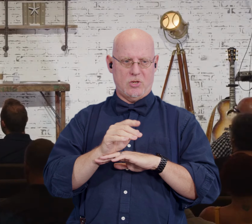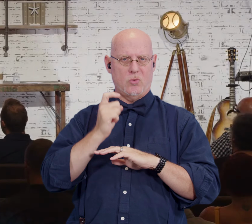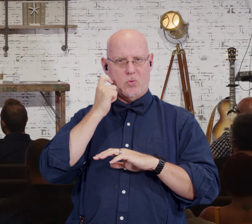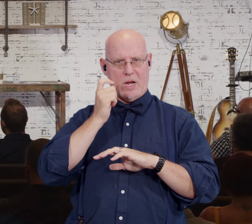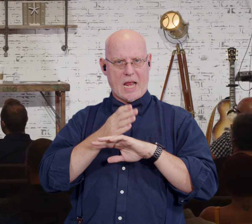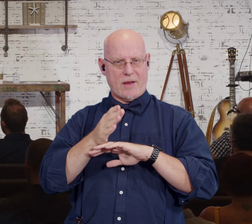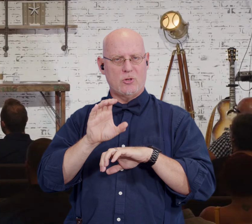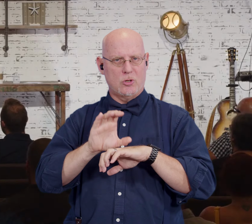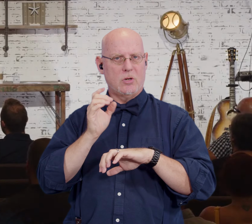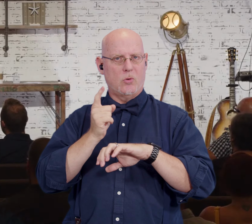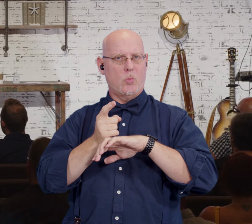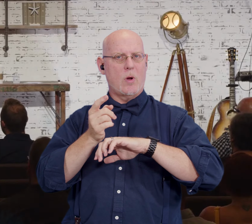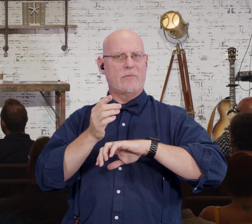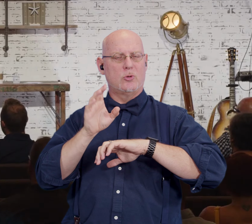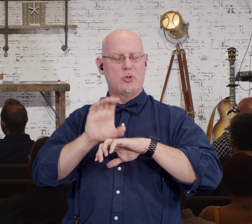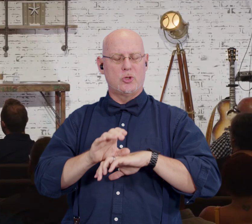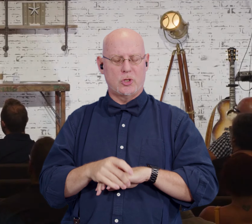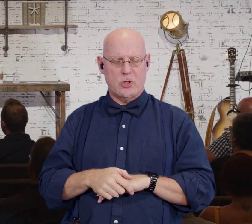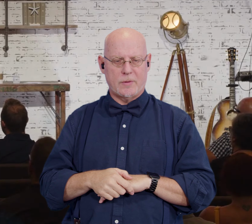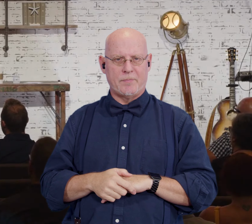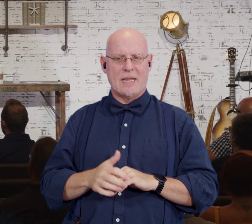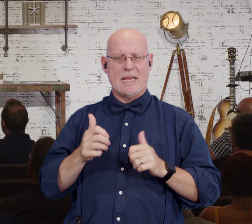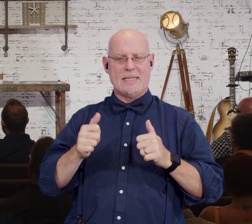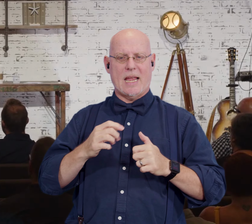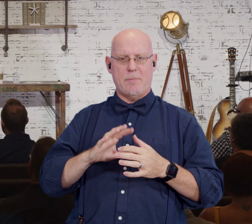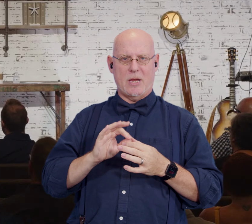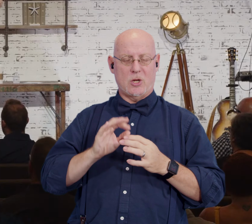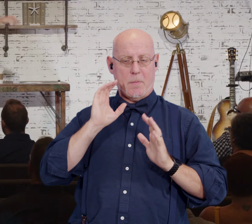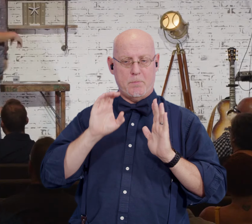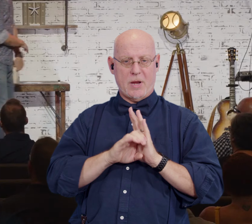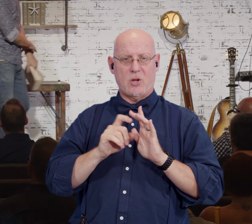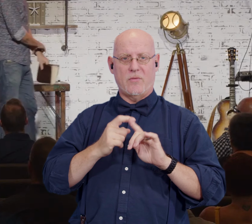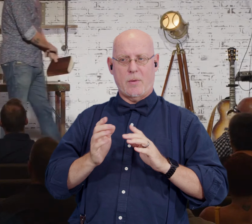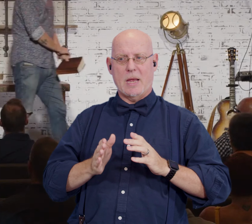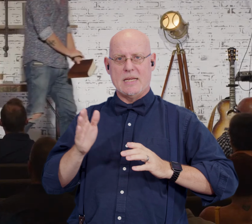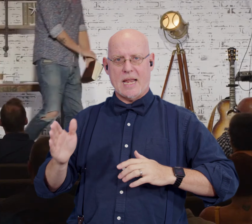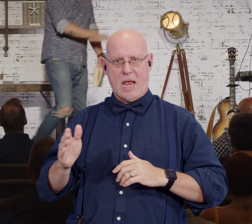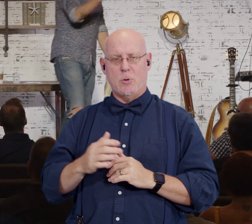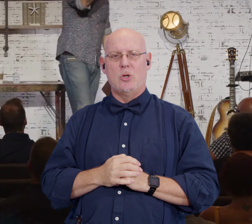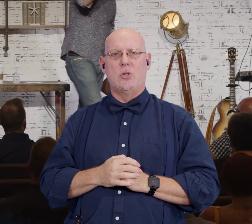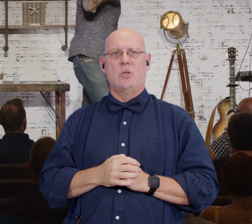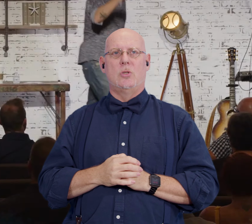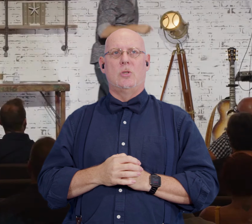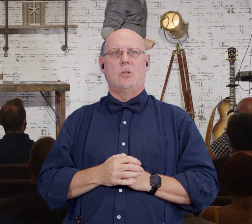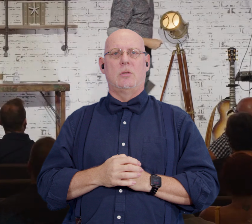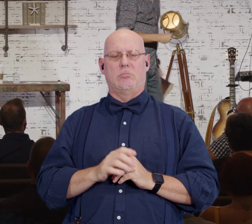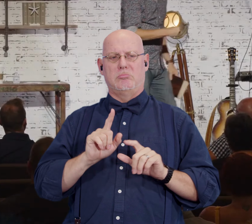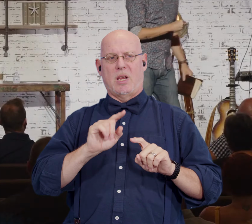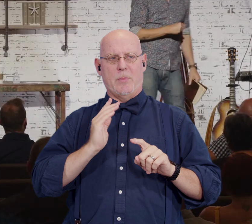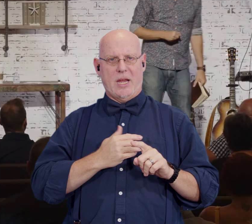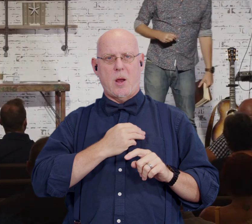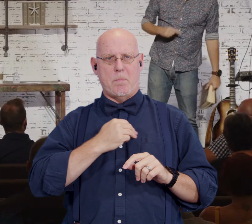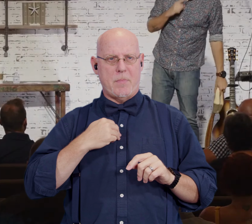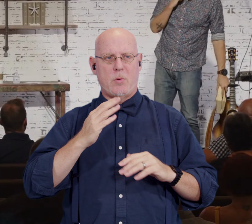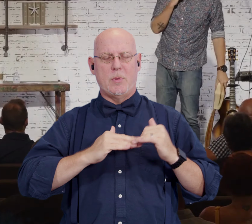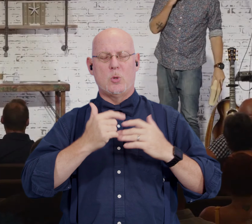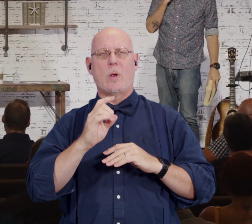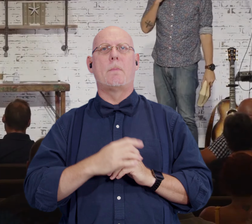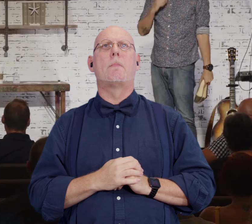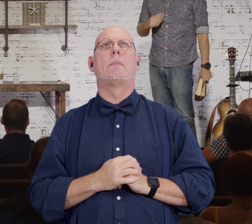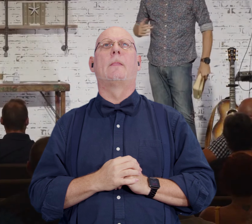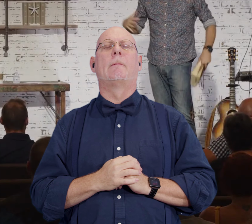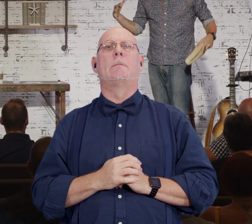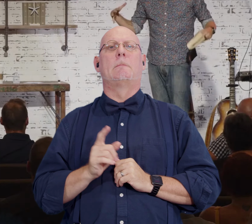right after church, so I'm out of town, right after church, we get a text message picture from our neighbors who actually, they attend here, they're members at Building